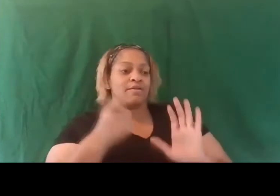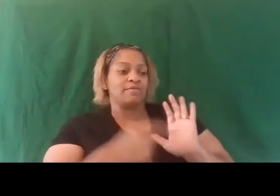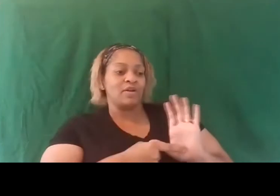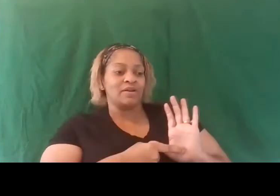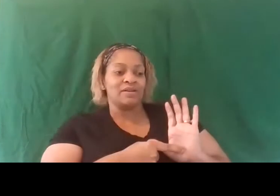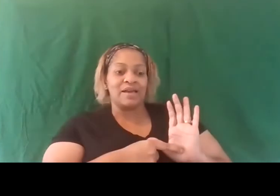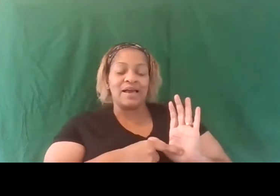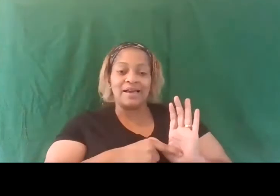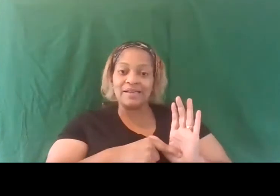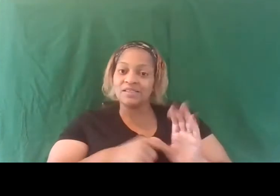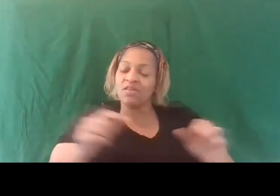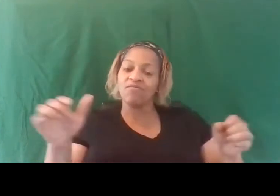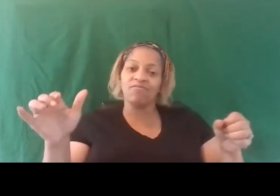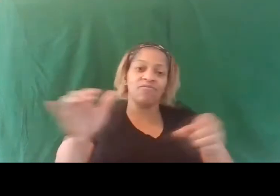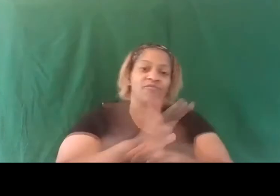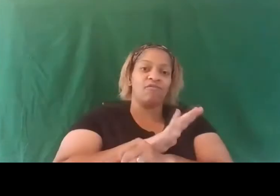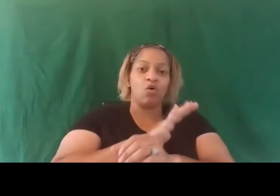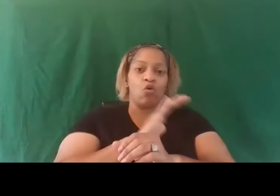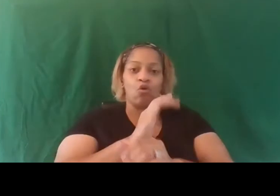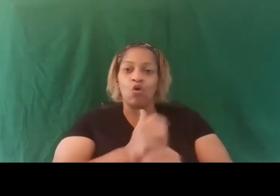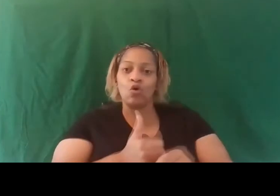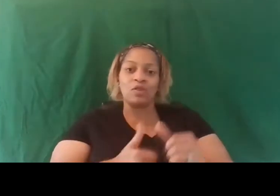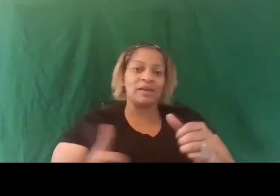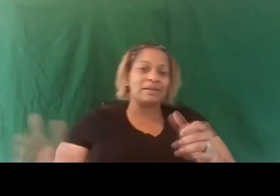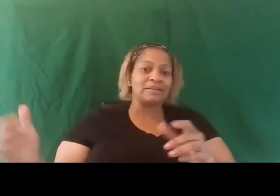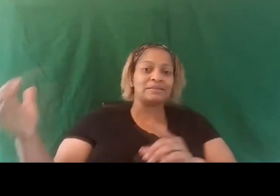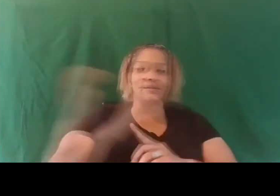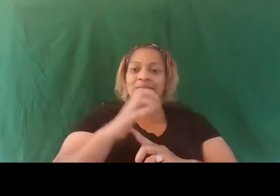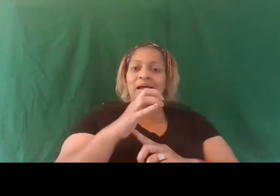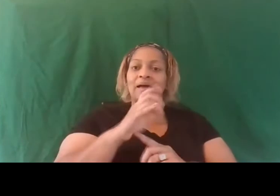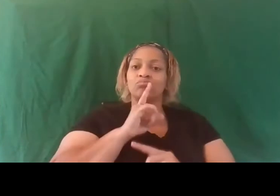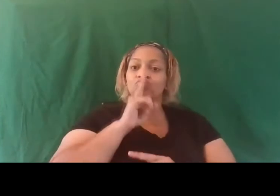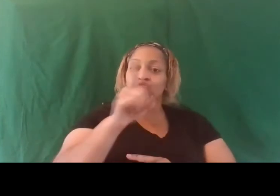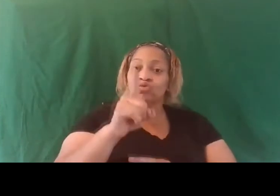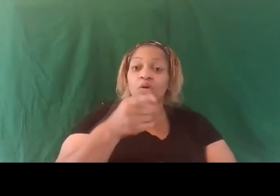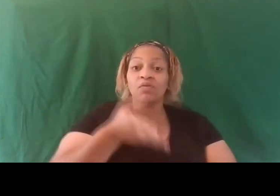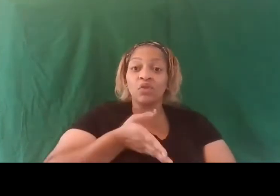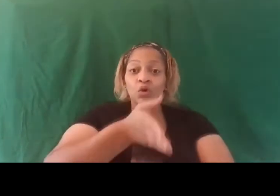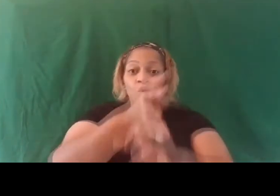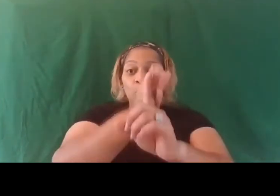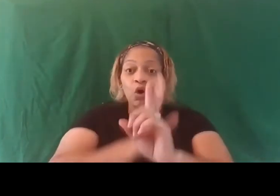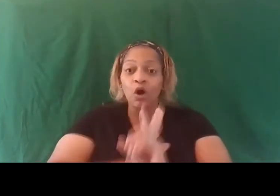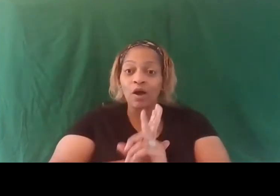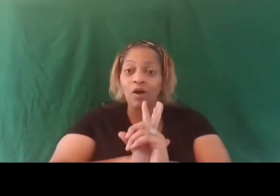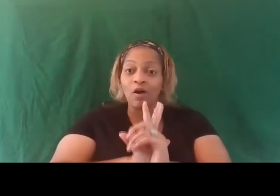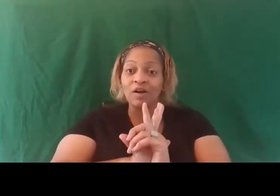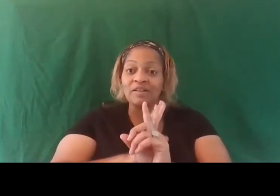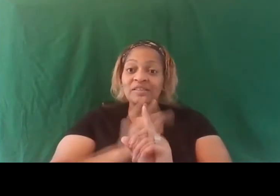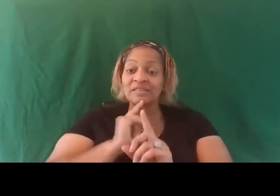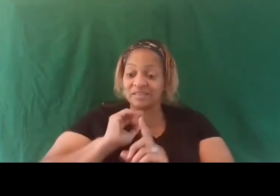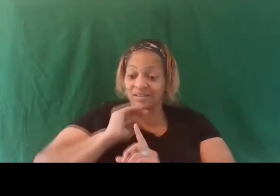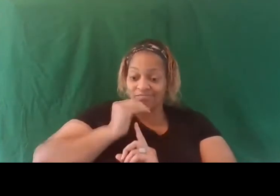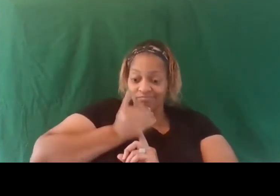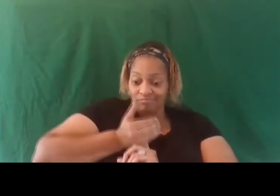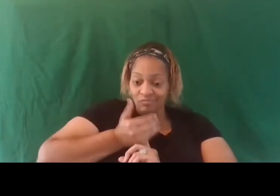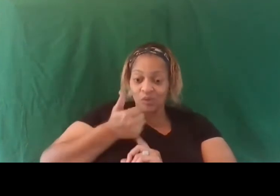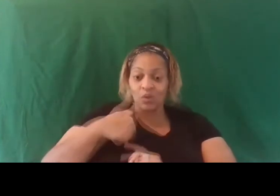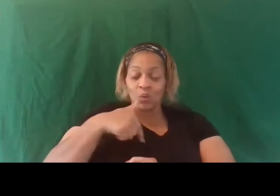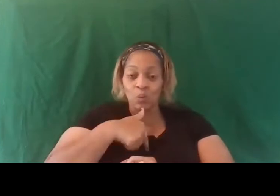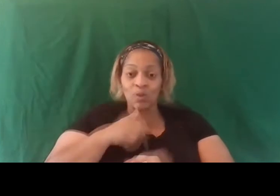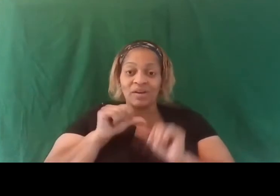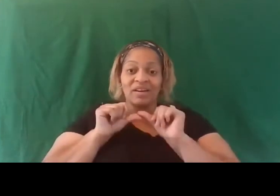truth. That which God is, I am. I am, as Deletta said, I am infinite possibilities.